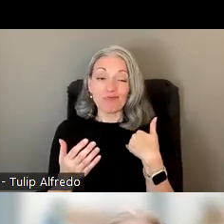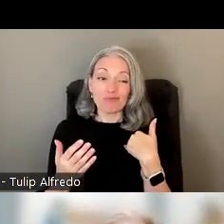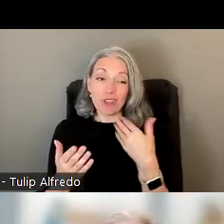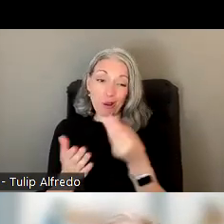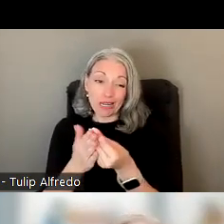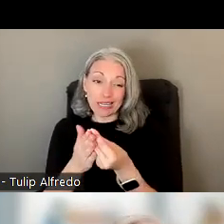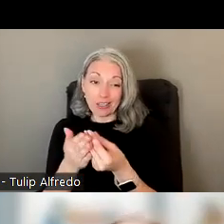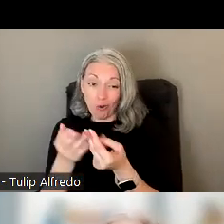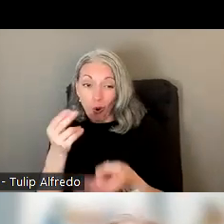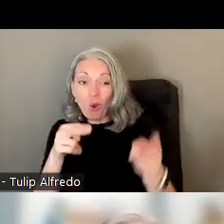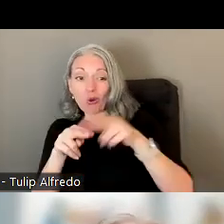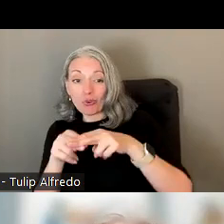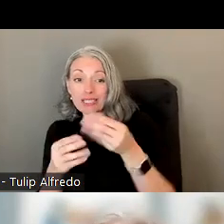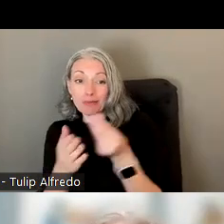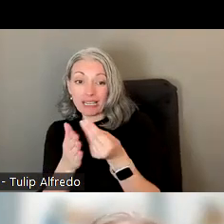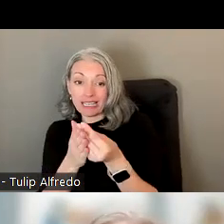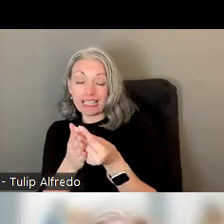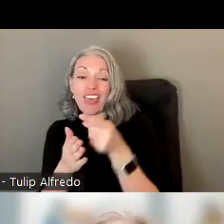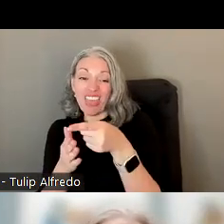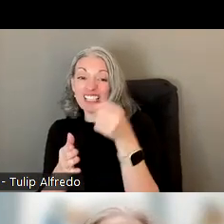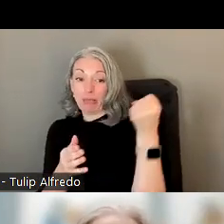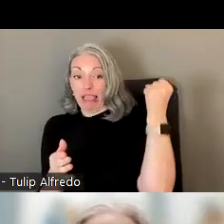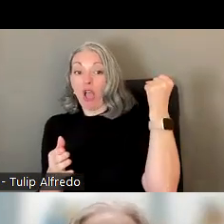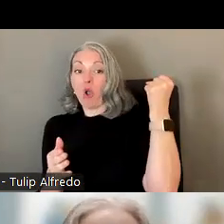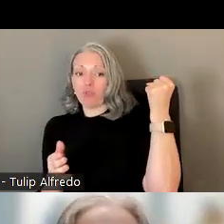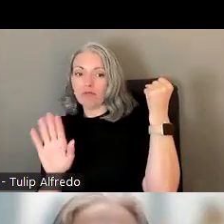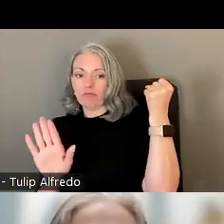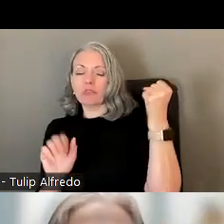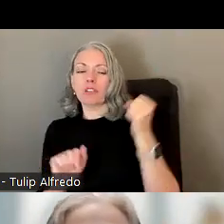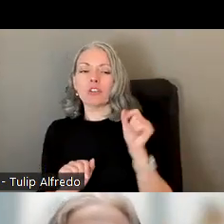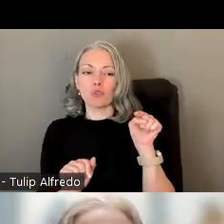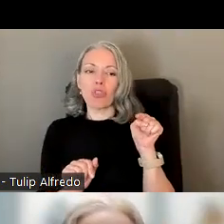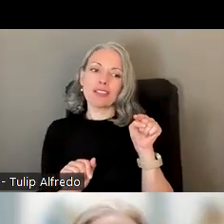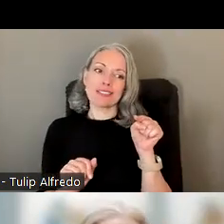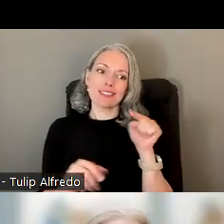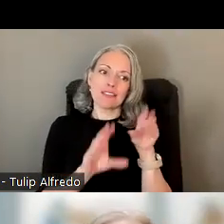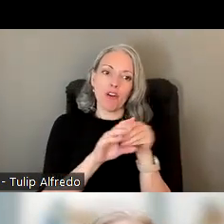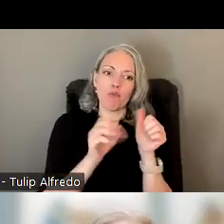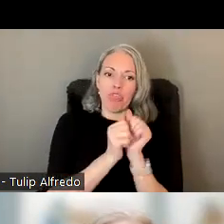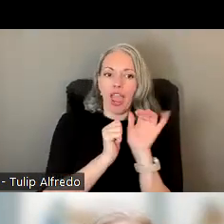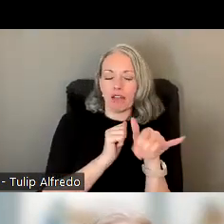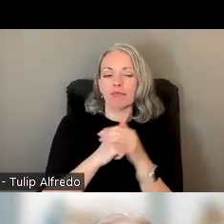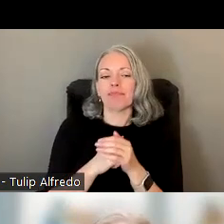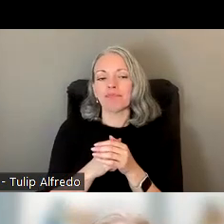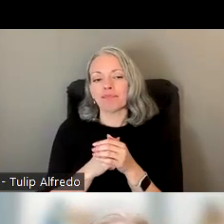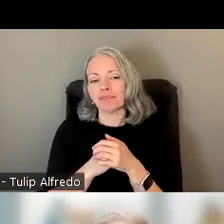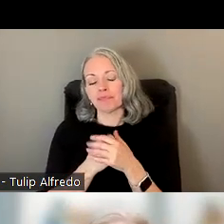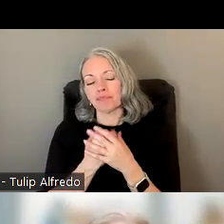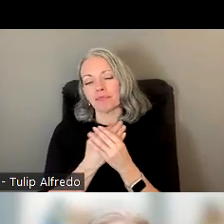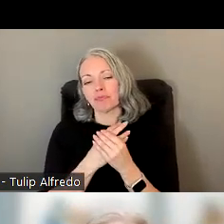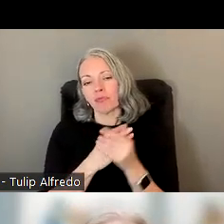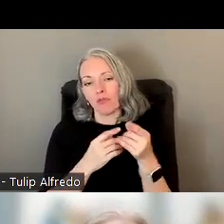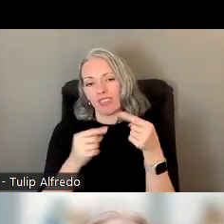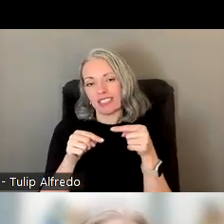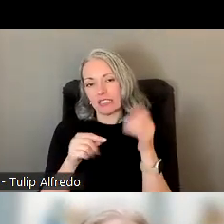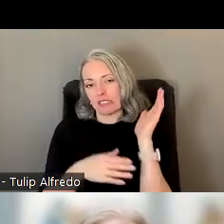over a certain amount is just sort of automatically being held in appropriations. And so this is just caught up in that as well for this